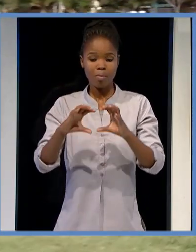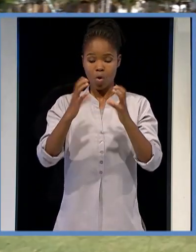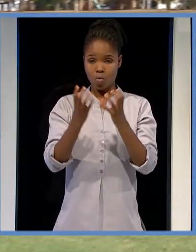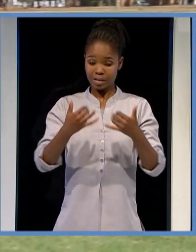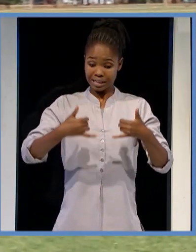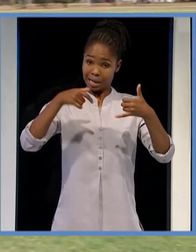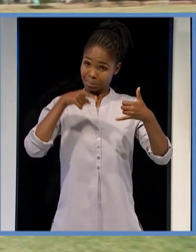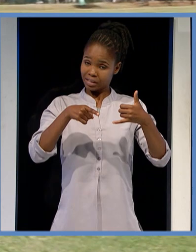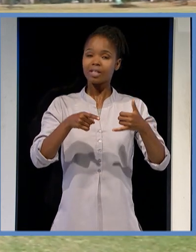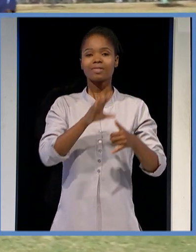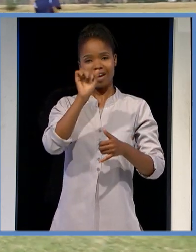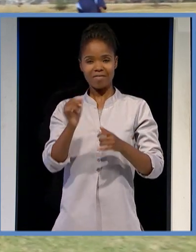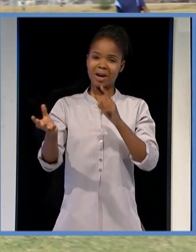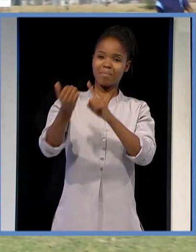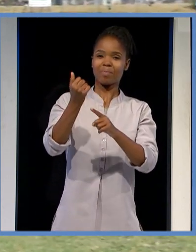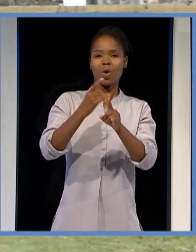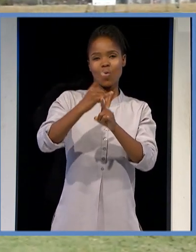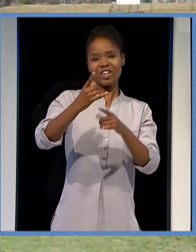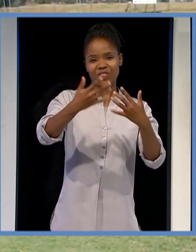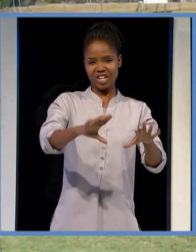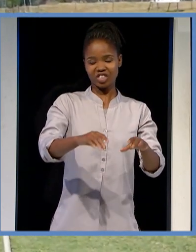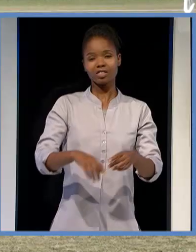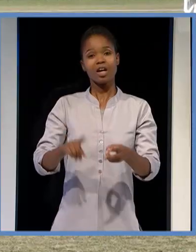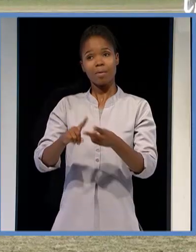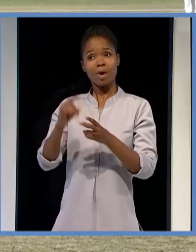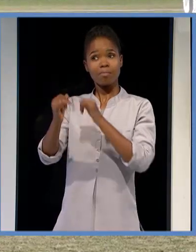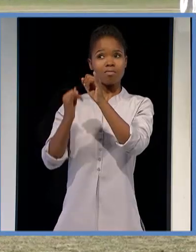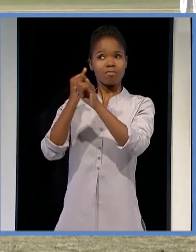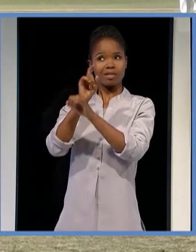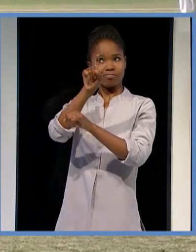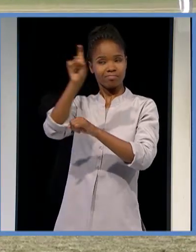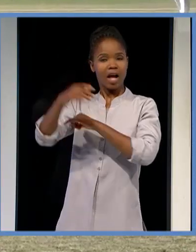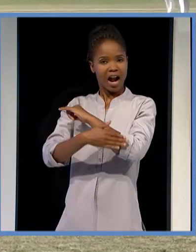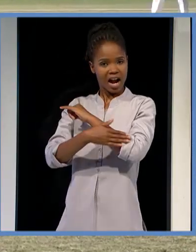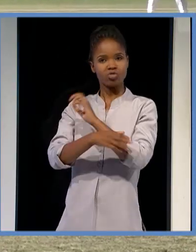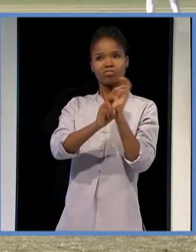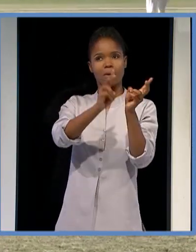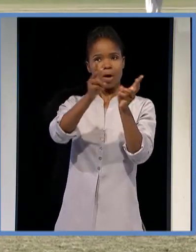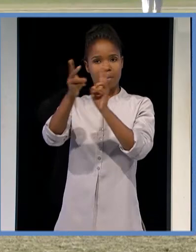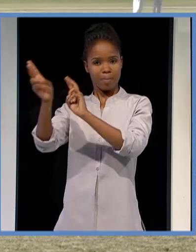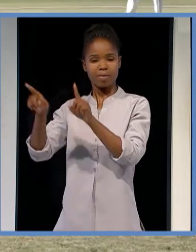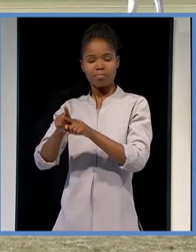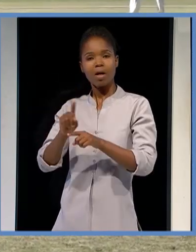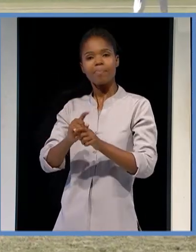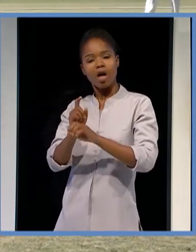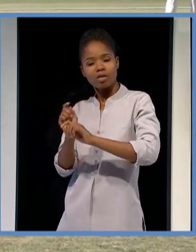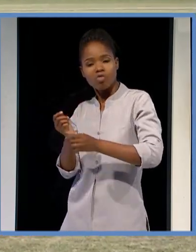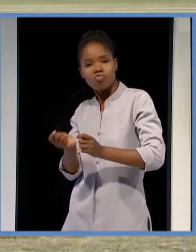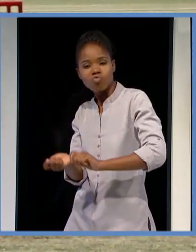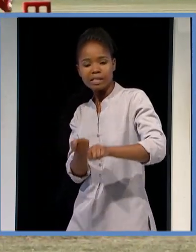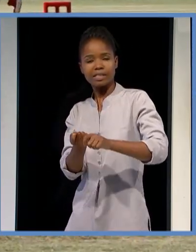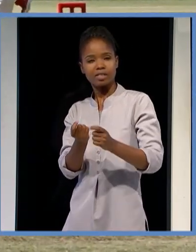World Cup. The follow-on through, we just saw that other international countries were working on adapting their style of cricket.